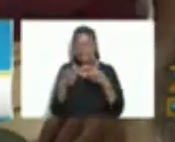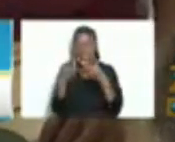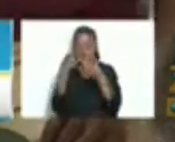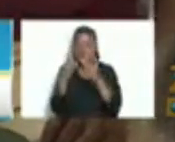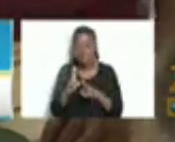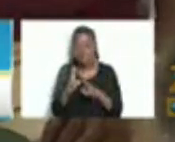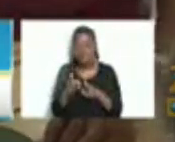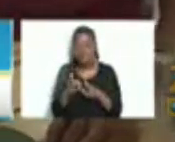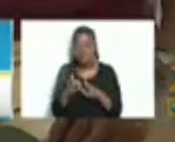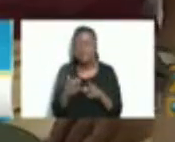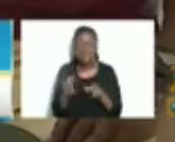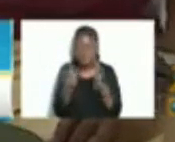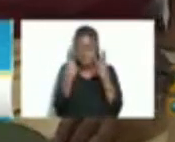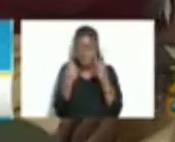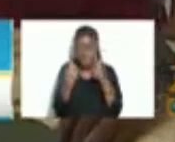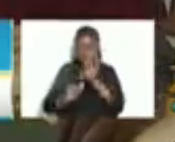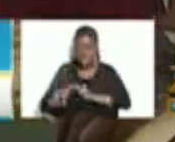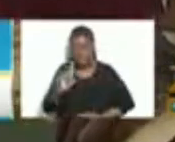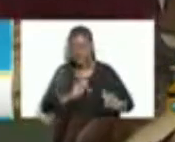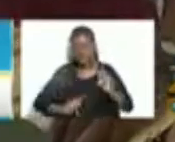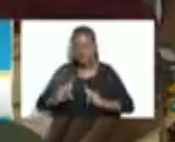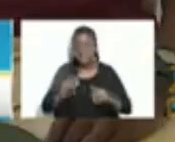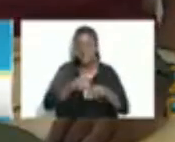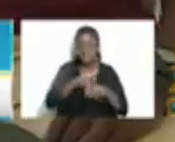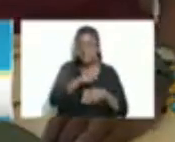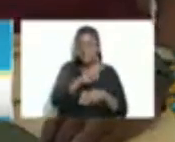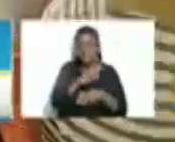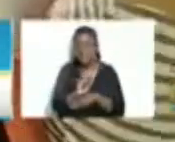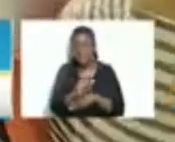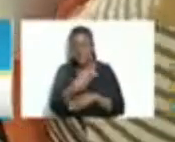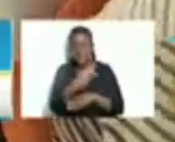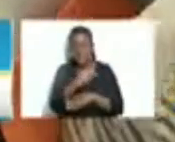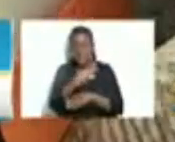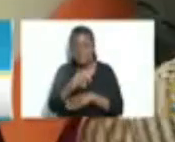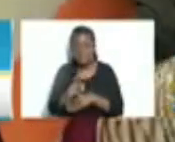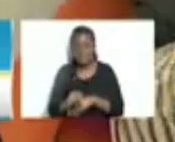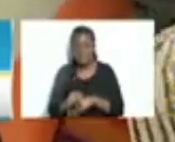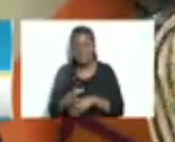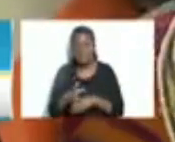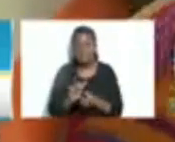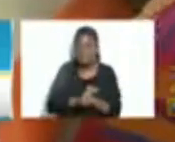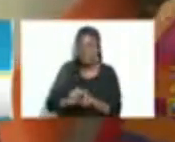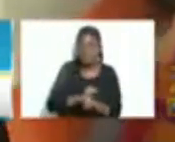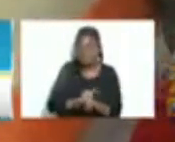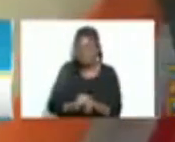performers, including the Eva Hilton Primary School Wake and Scrape Band, the organization's founder, Ann McCoy